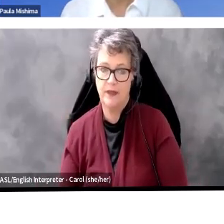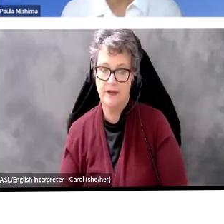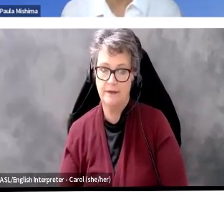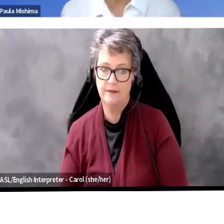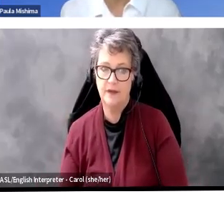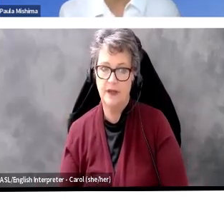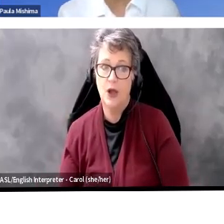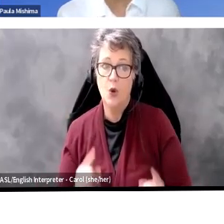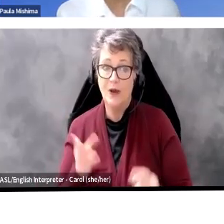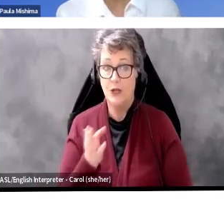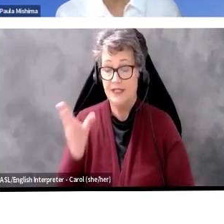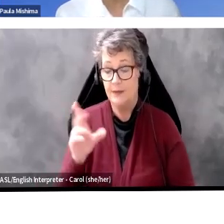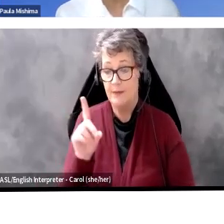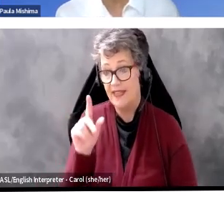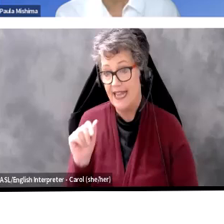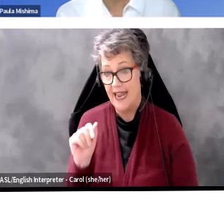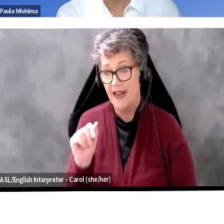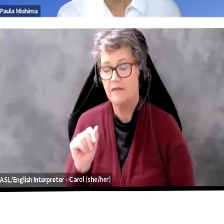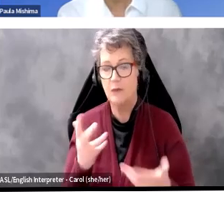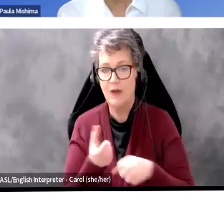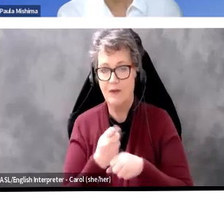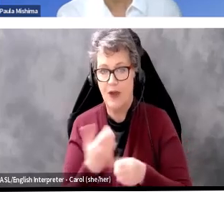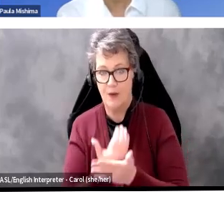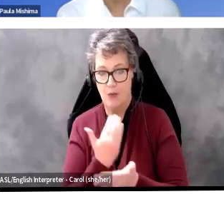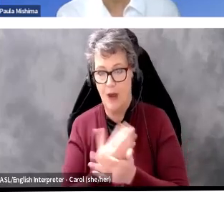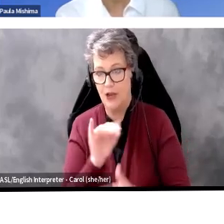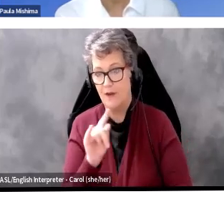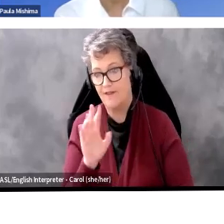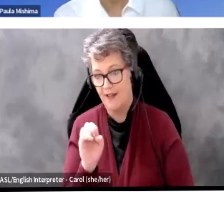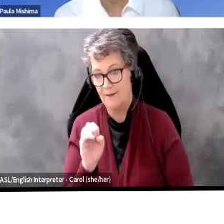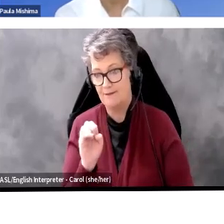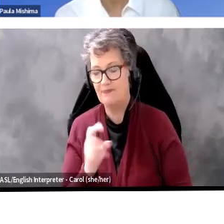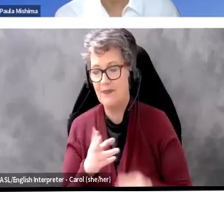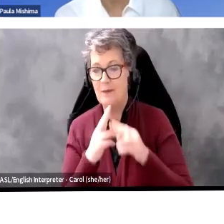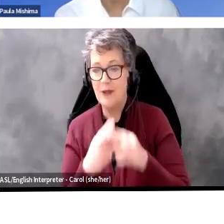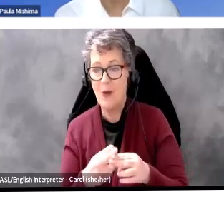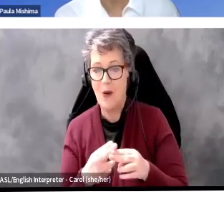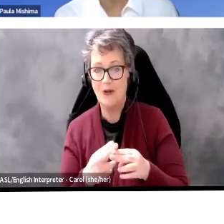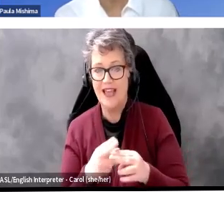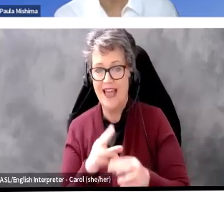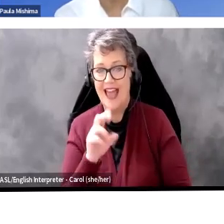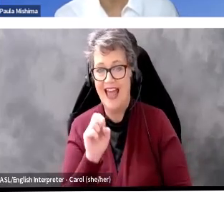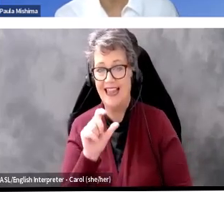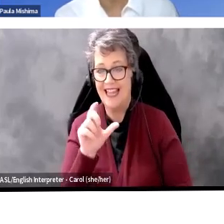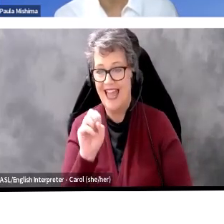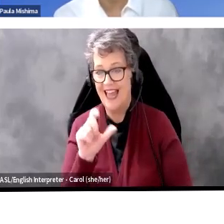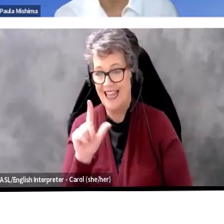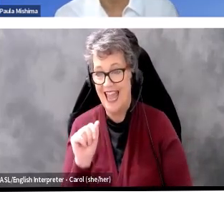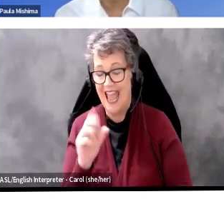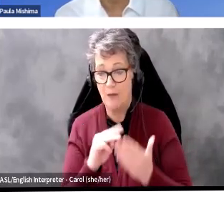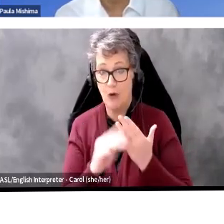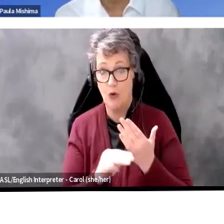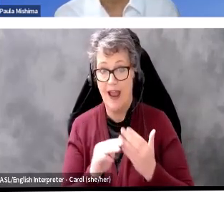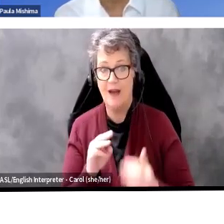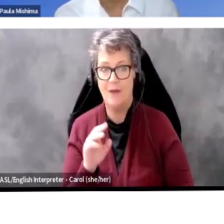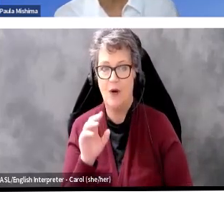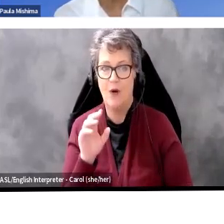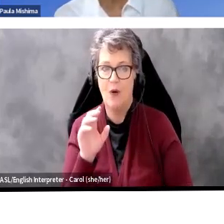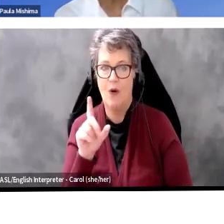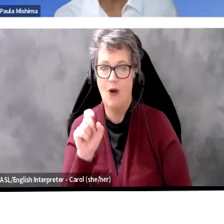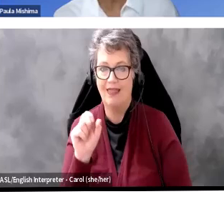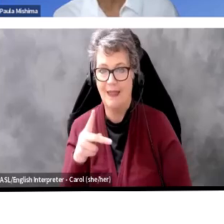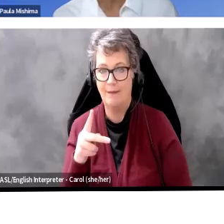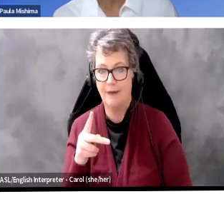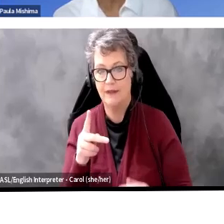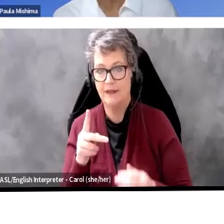When you submit this data, we've created a brand new file. It's going to be called the LEA program or LEAP file. The